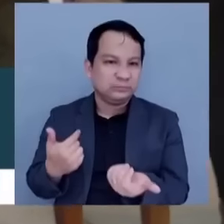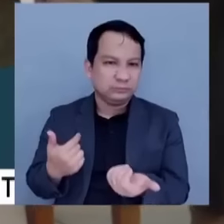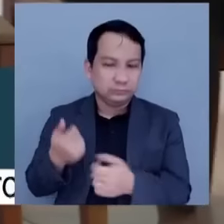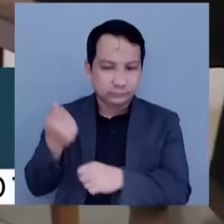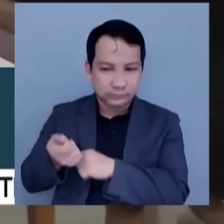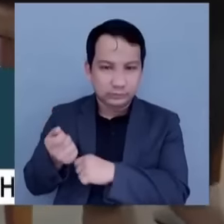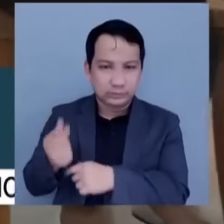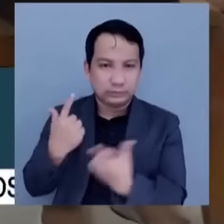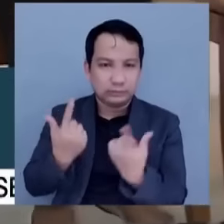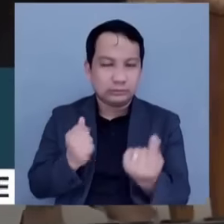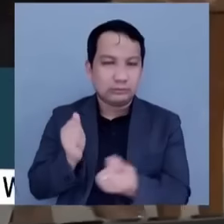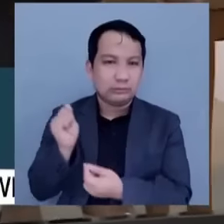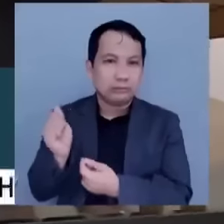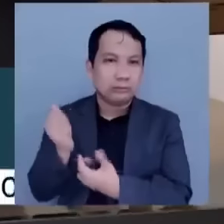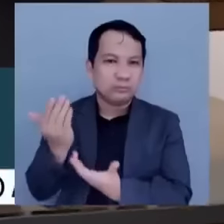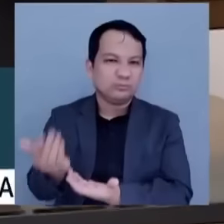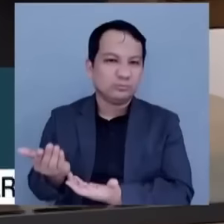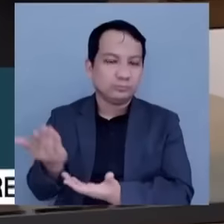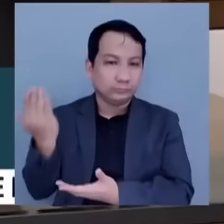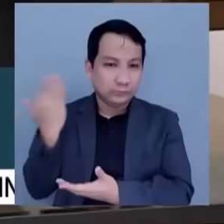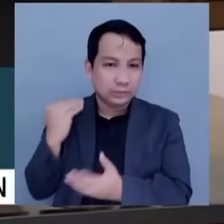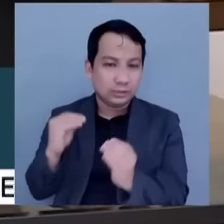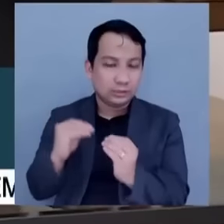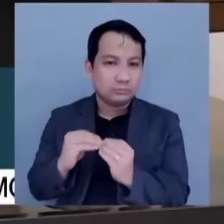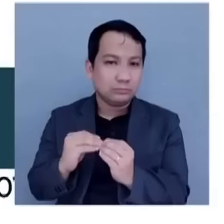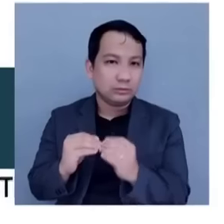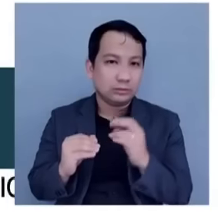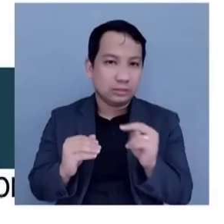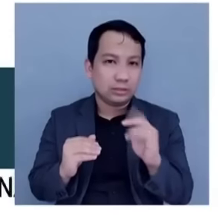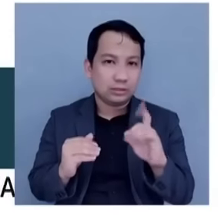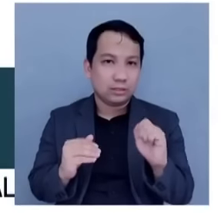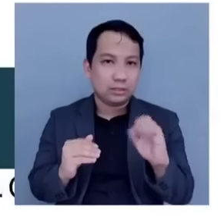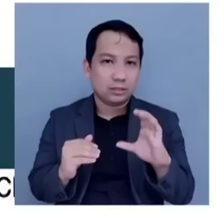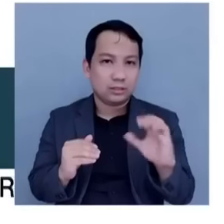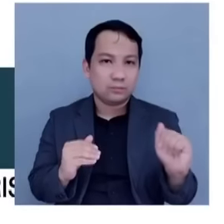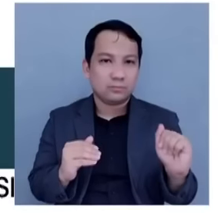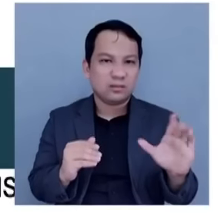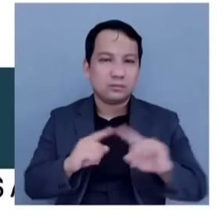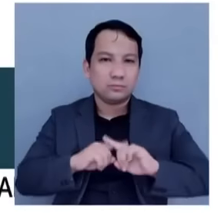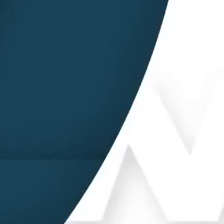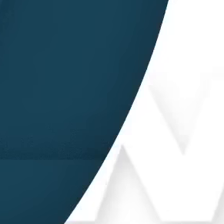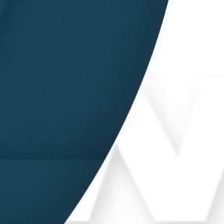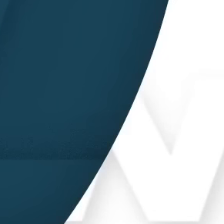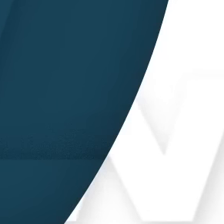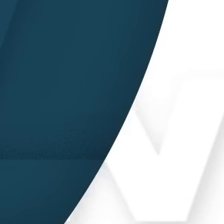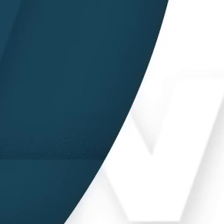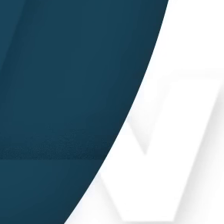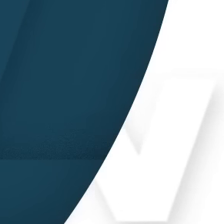actions of the previous NTF-LCAC leadership. This is a different NTF-LCAC.